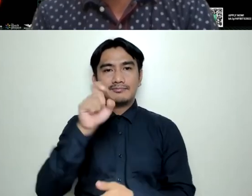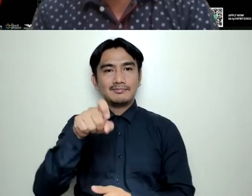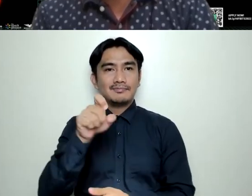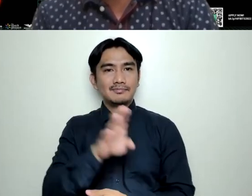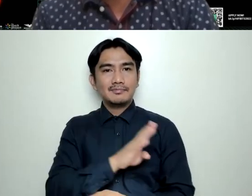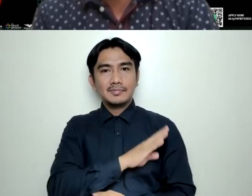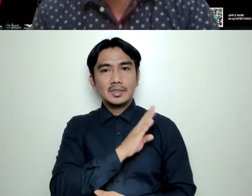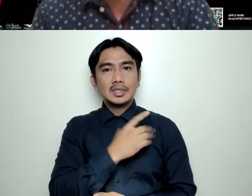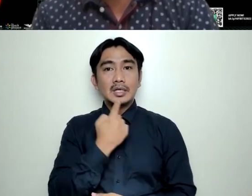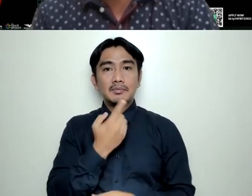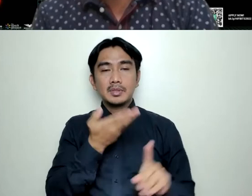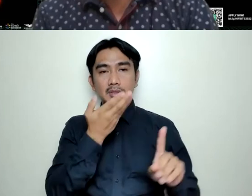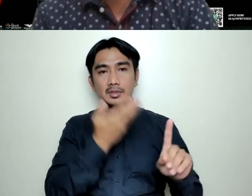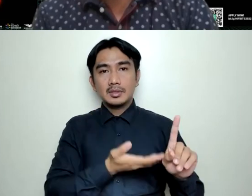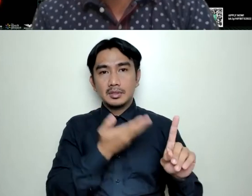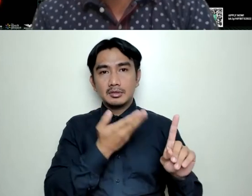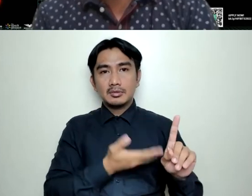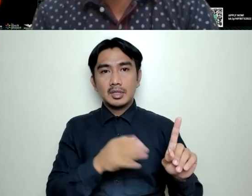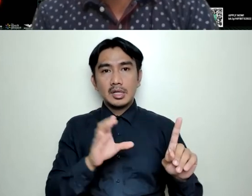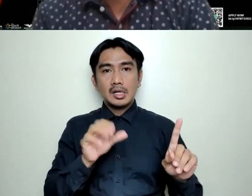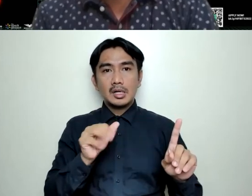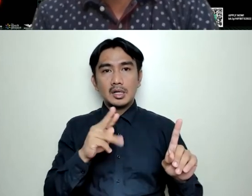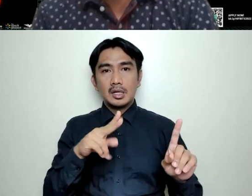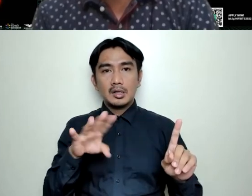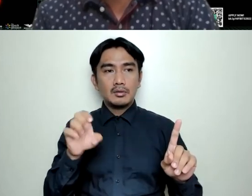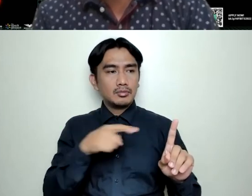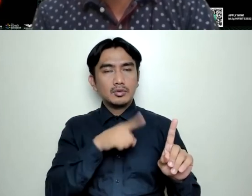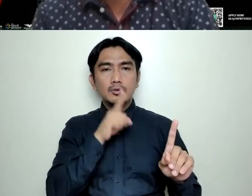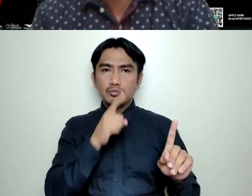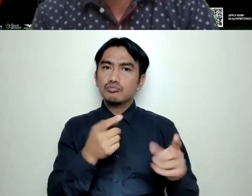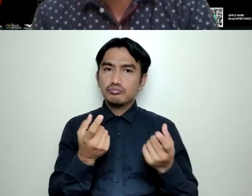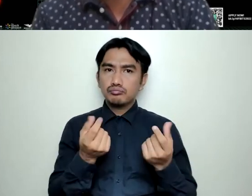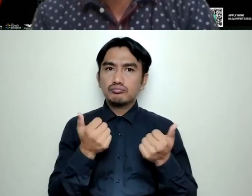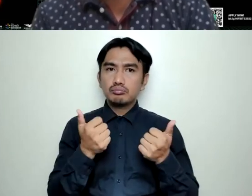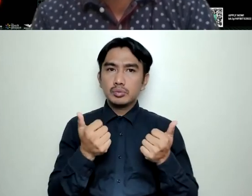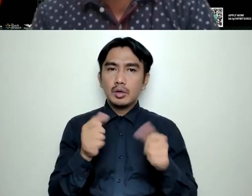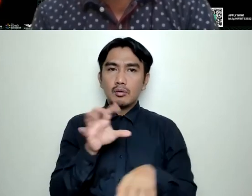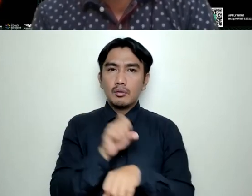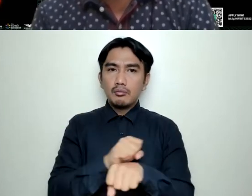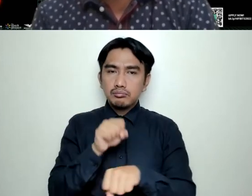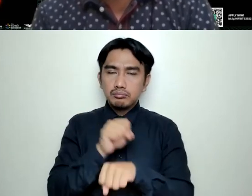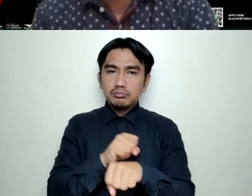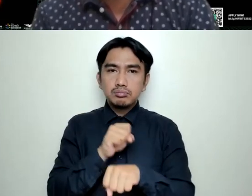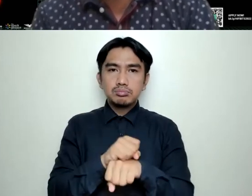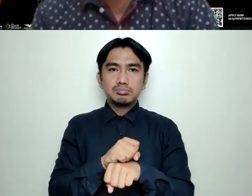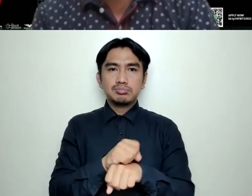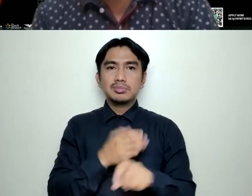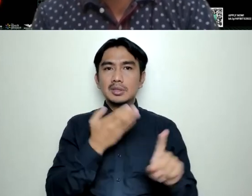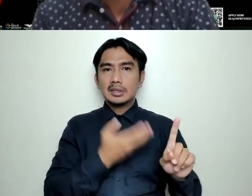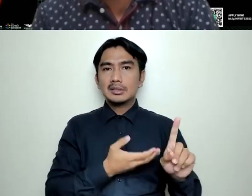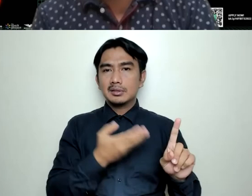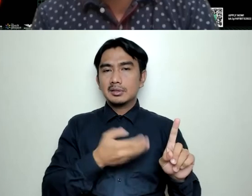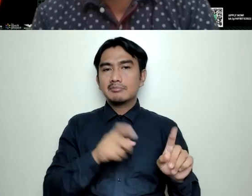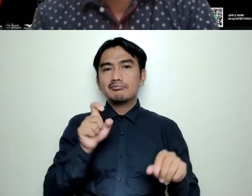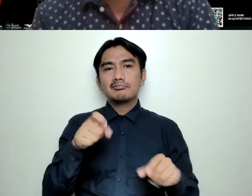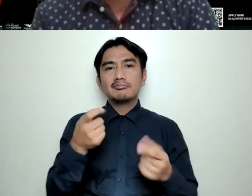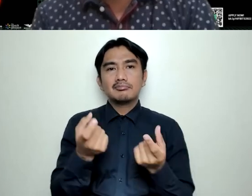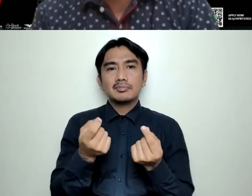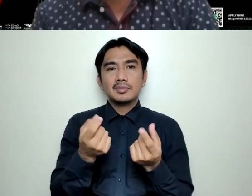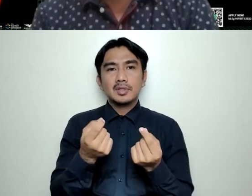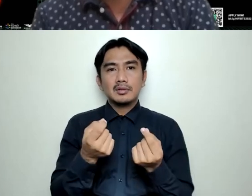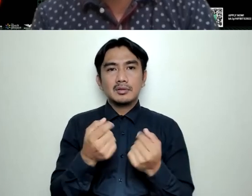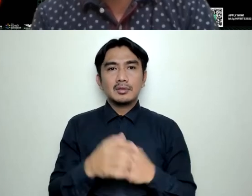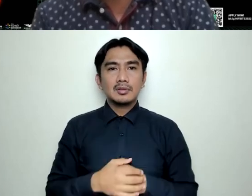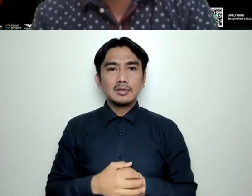no, she just really did what she needs to do, no? Parang from there,